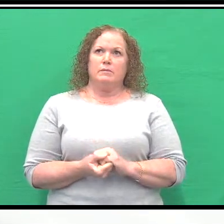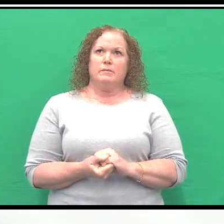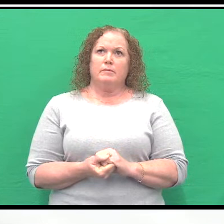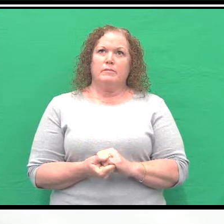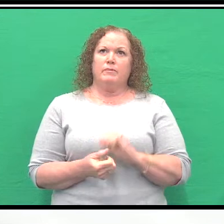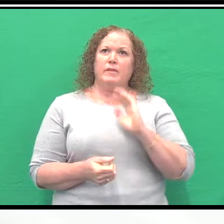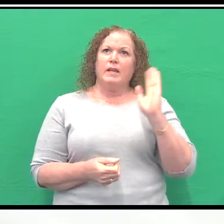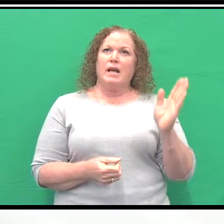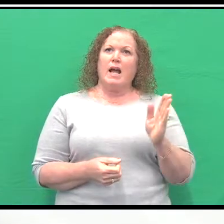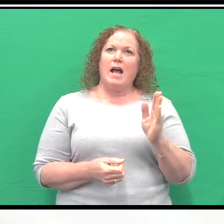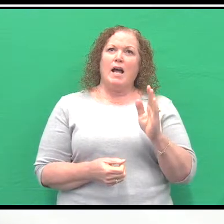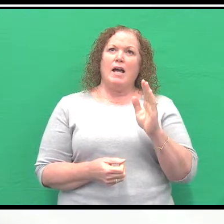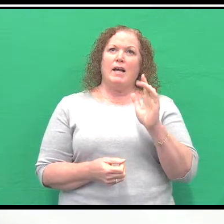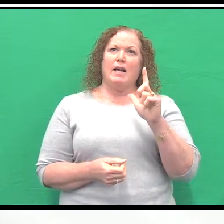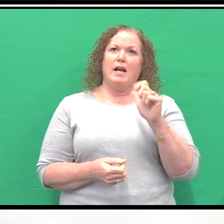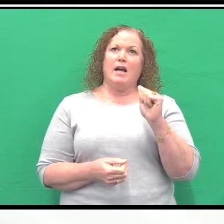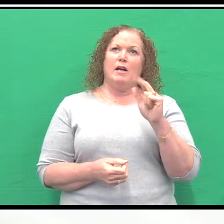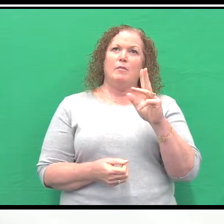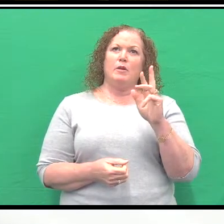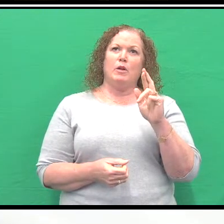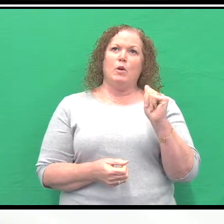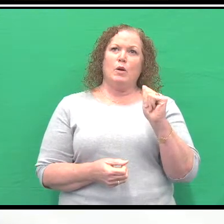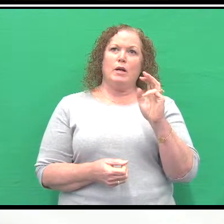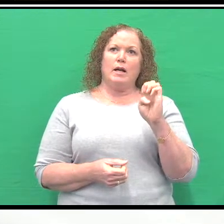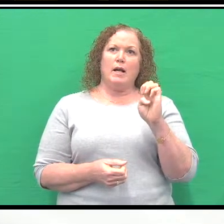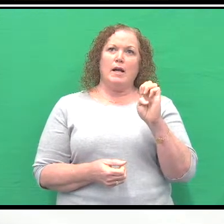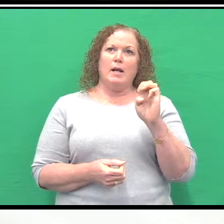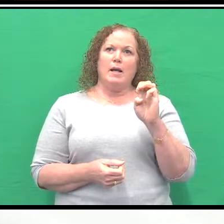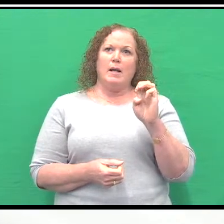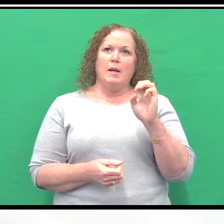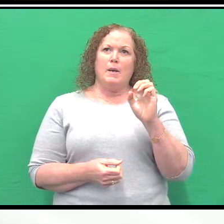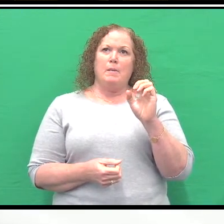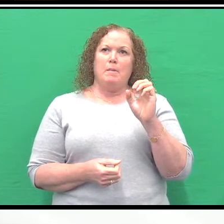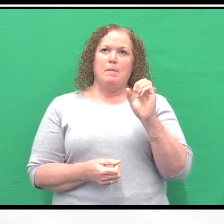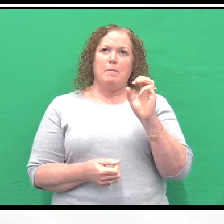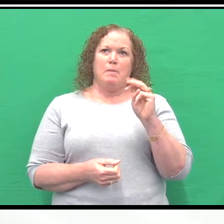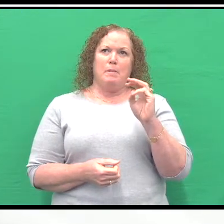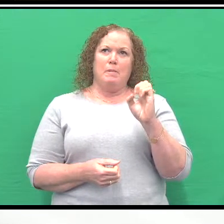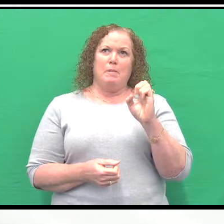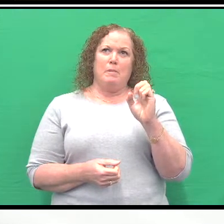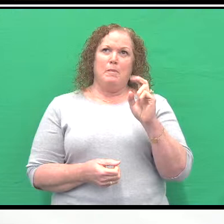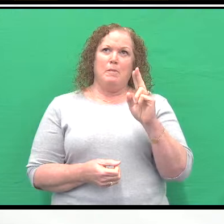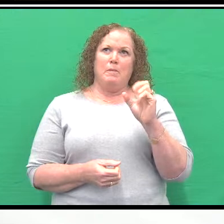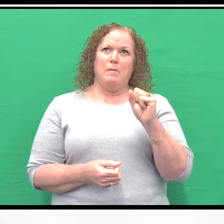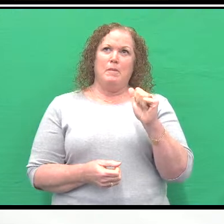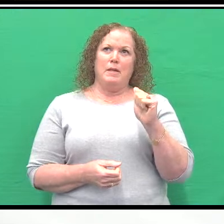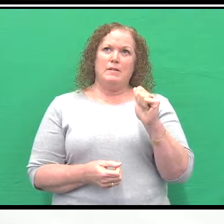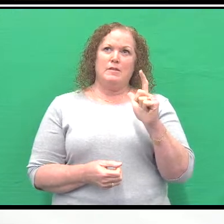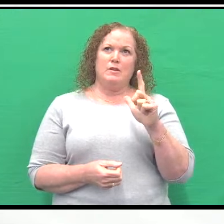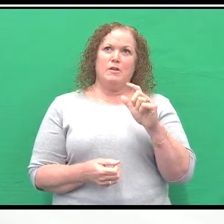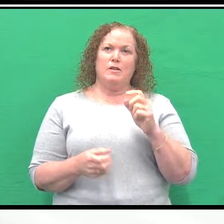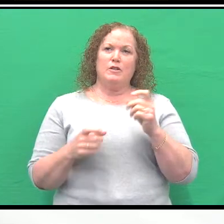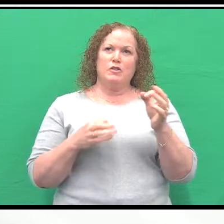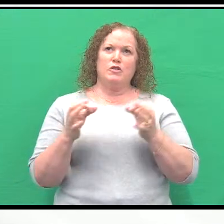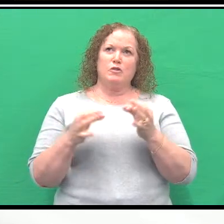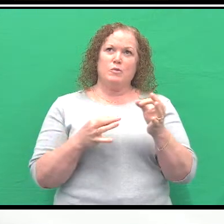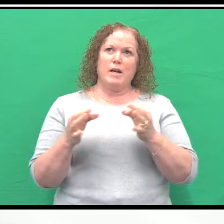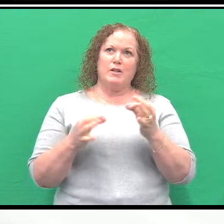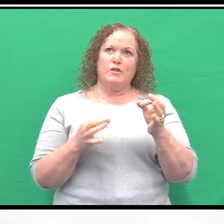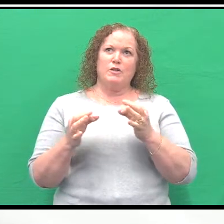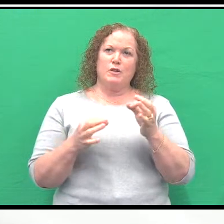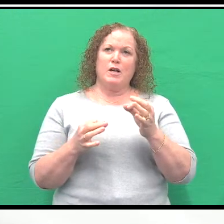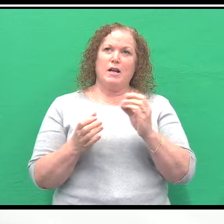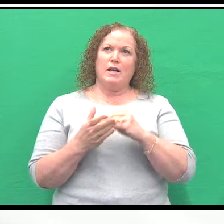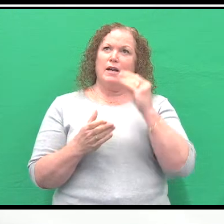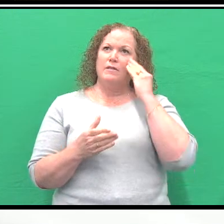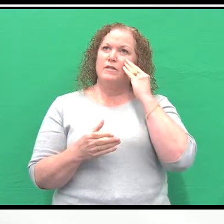Hi, I'm Laura Musel, Executive Director of Student Services for Palm Springs Unified School District, and I'm pleased to announce that Audria